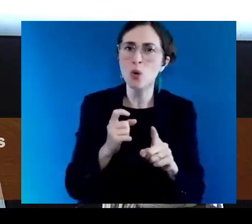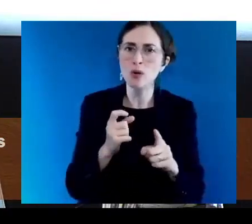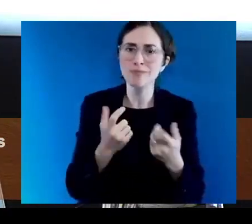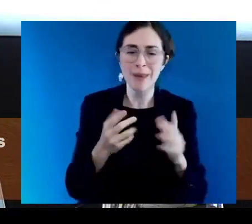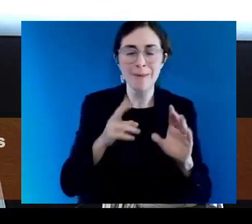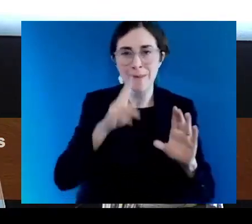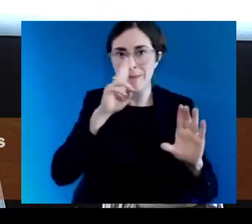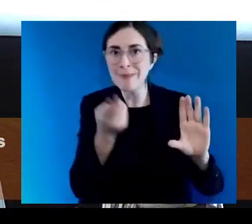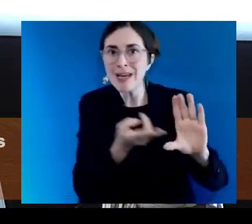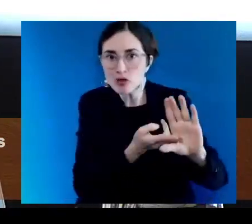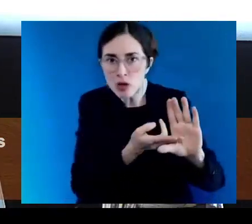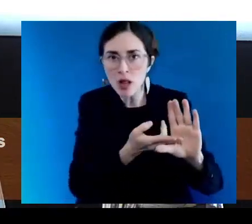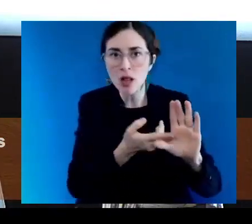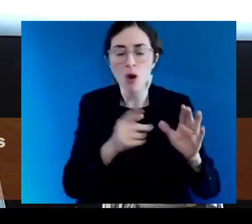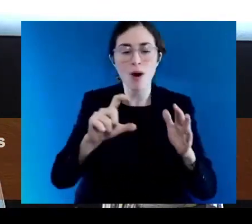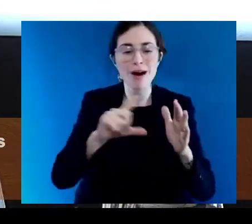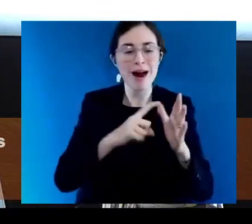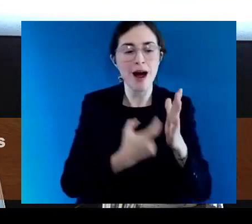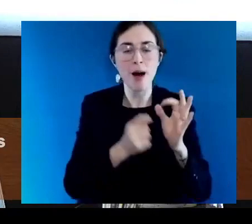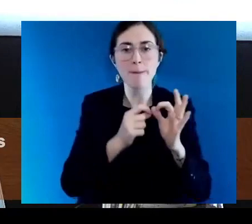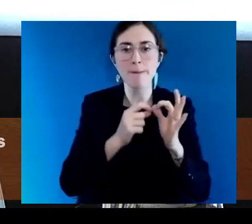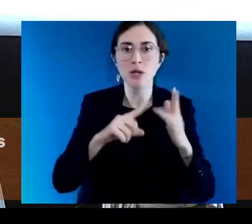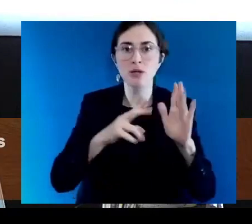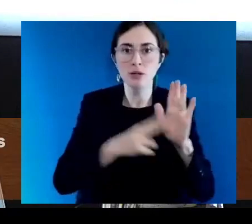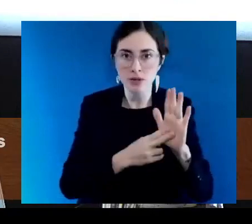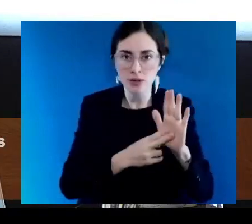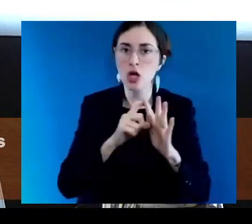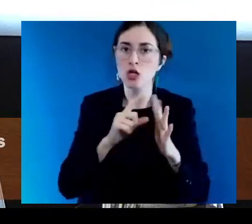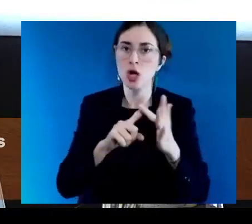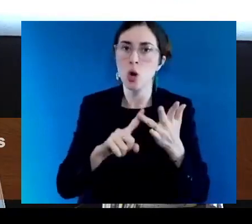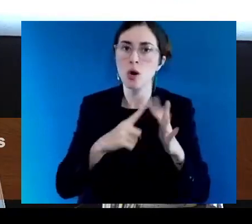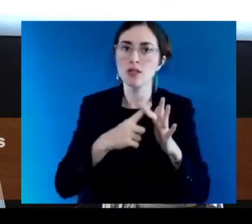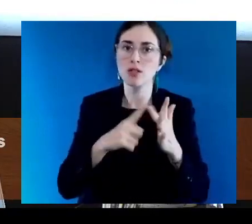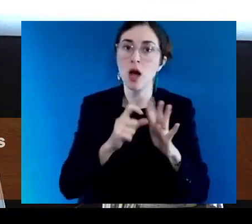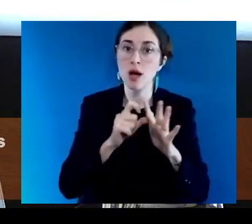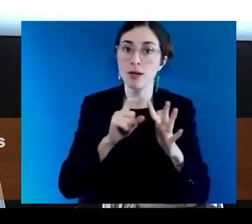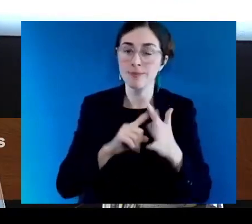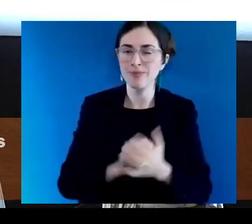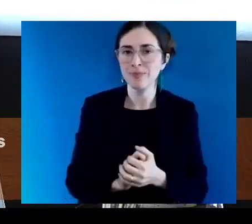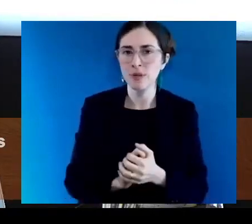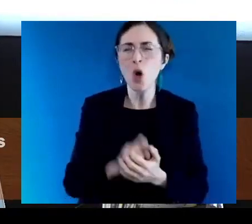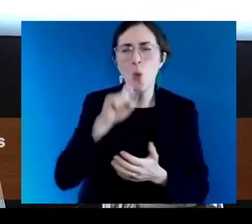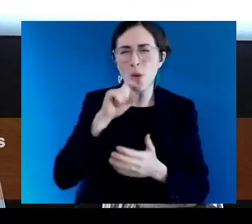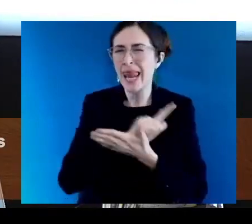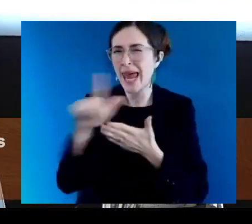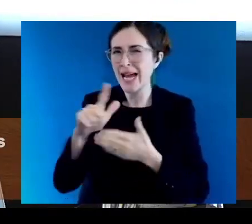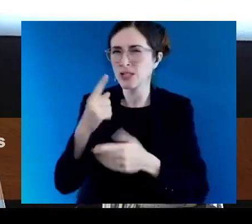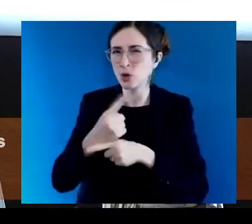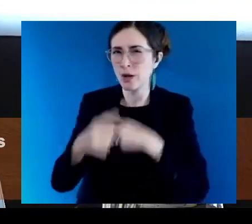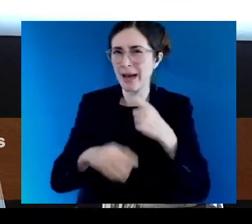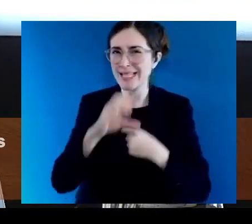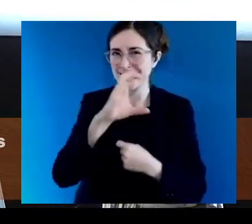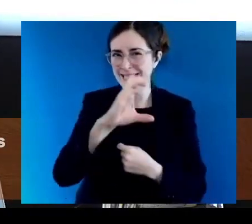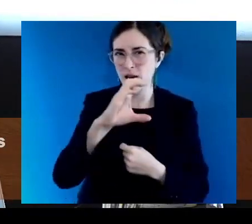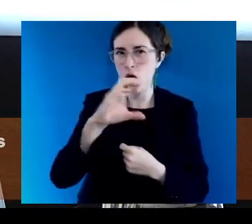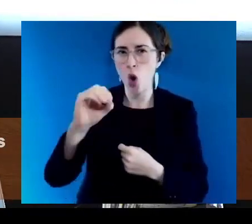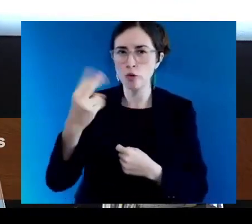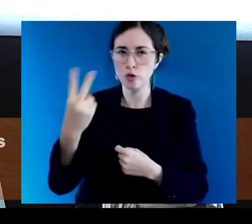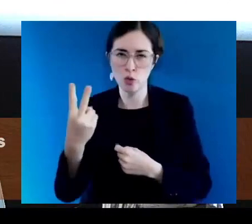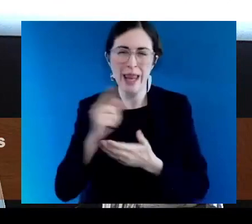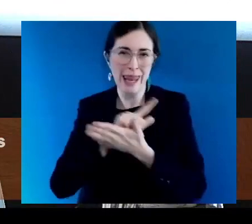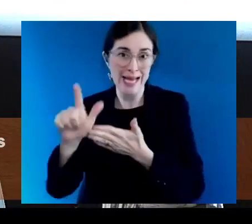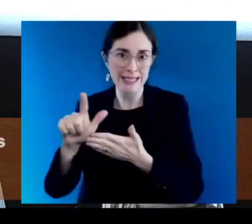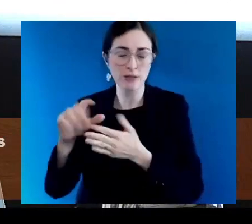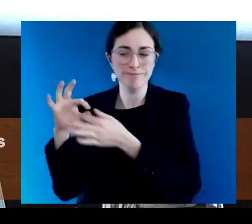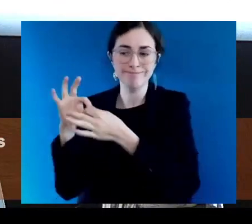and carbon dioxide. Come back to carbon dioxide in the context of climate change in a moment, but the principle of